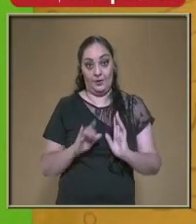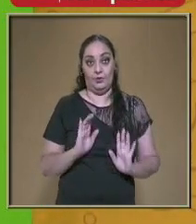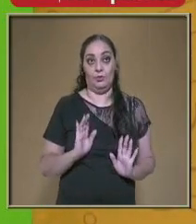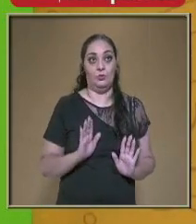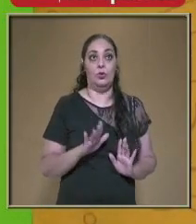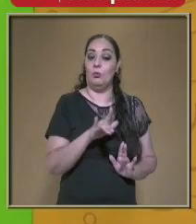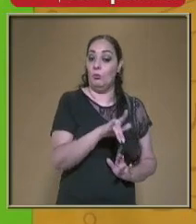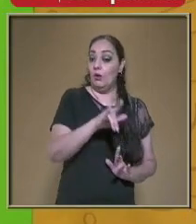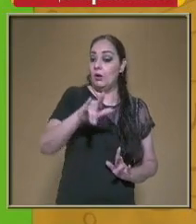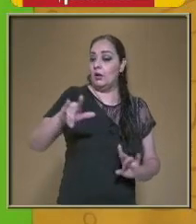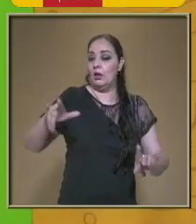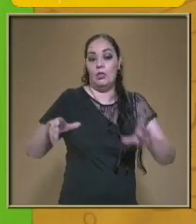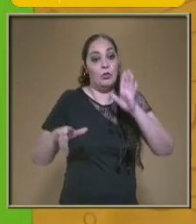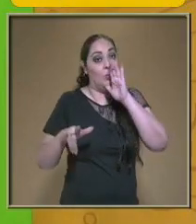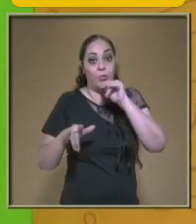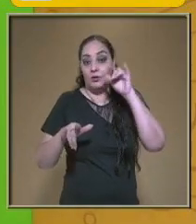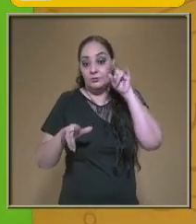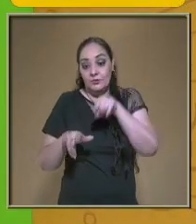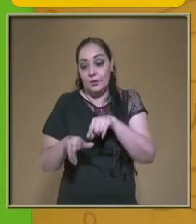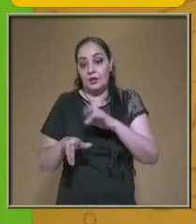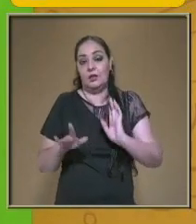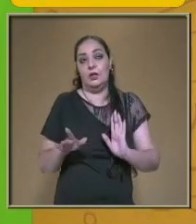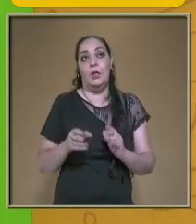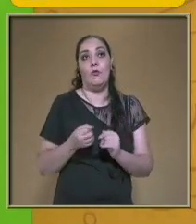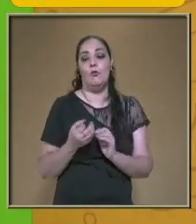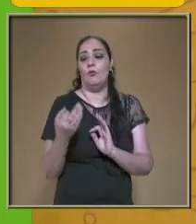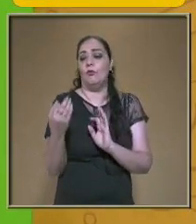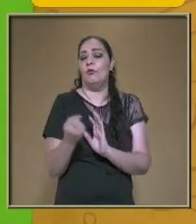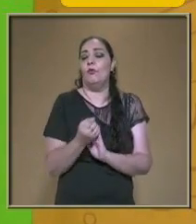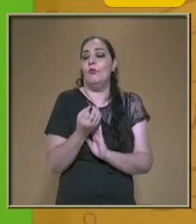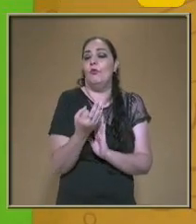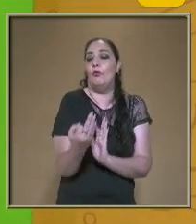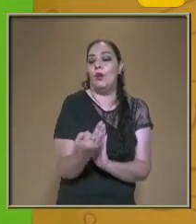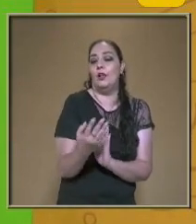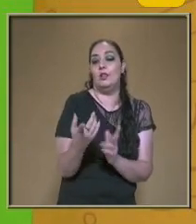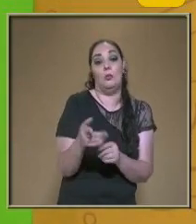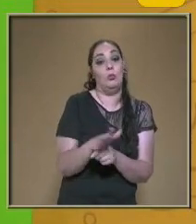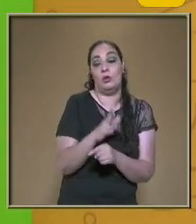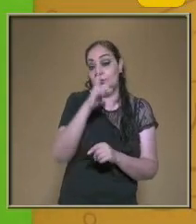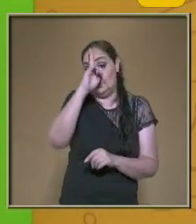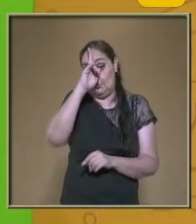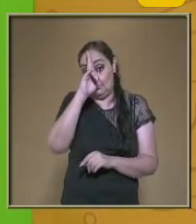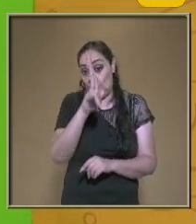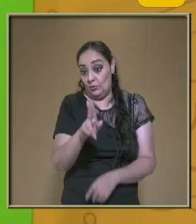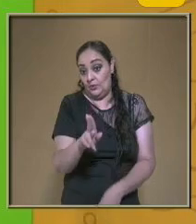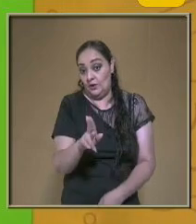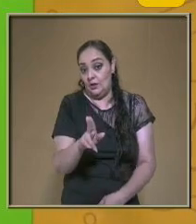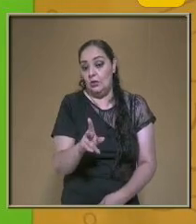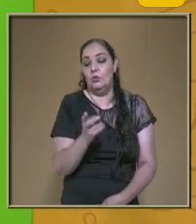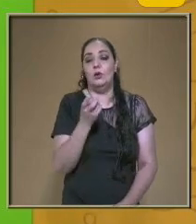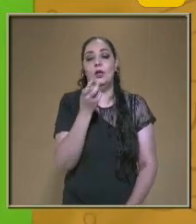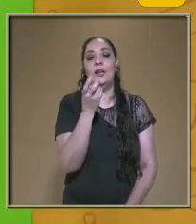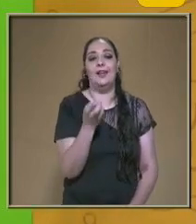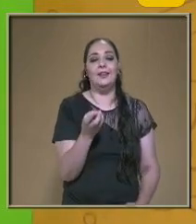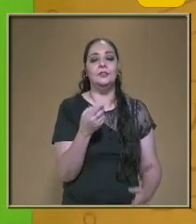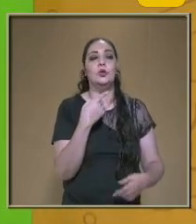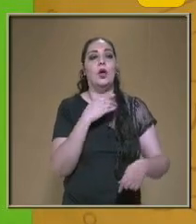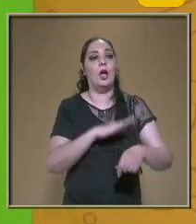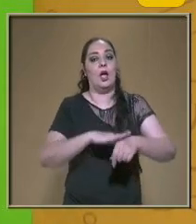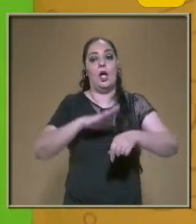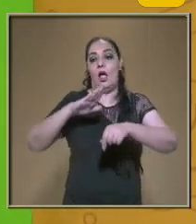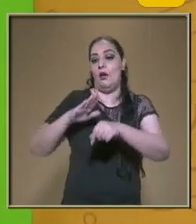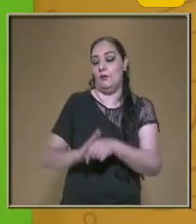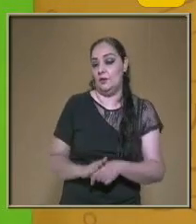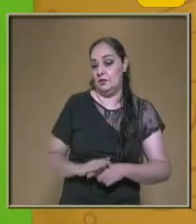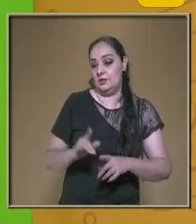You cannot park your car in front of your house because this is a prohibition sign and this is the indication.